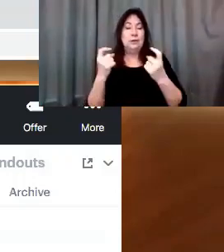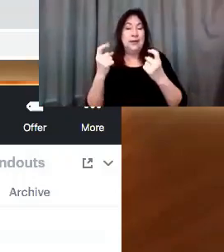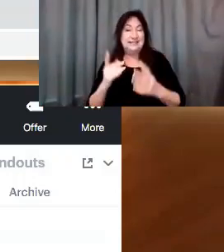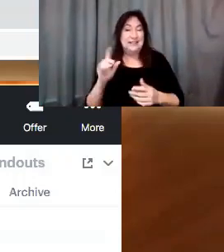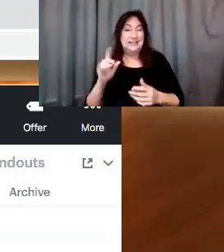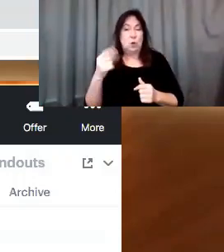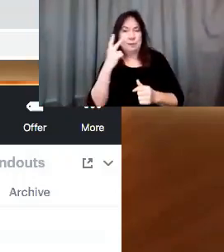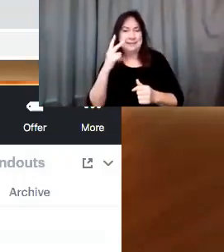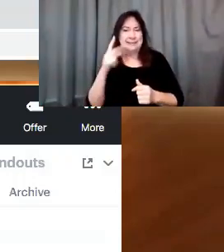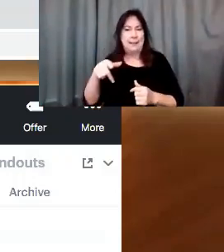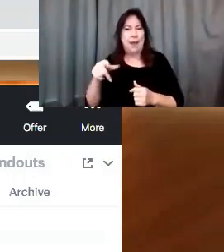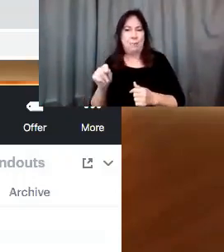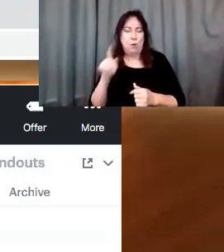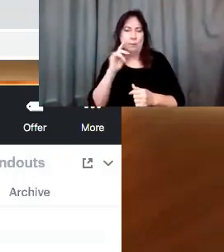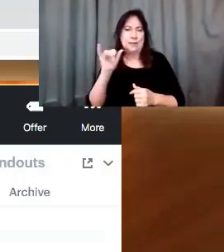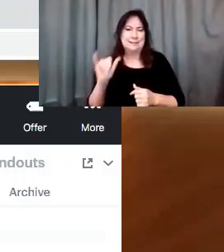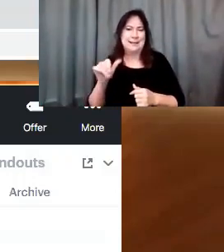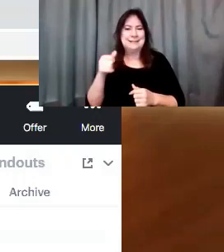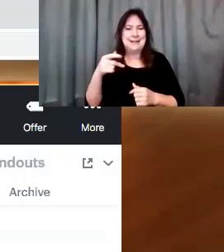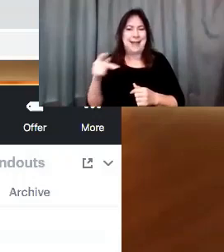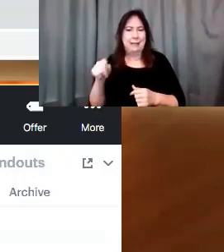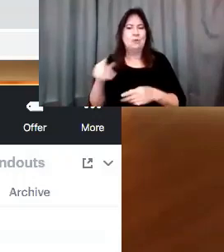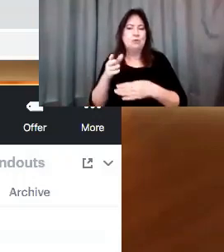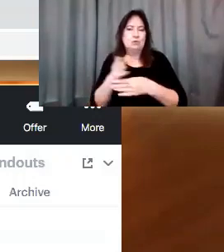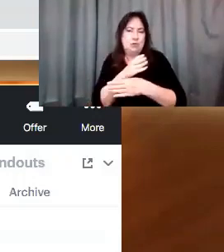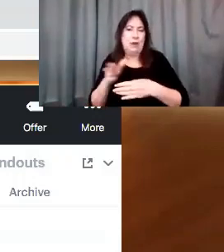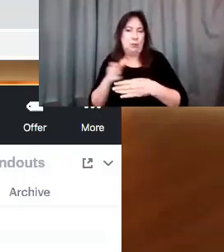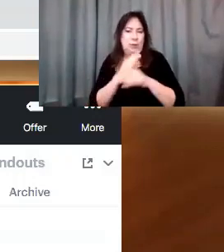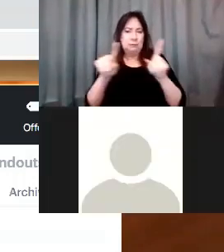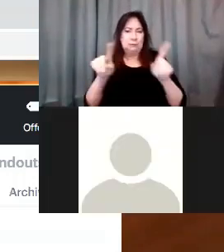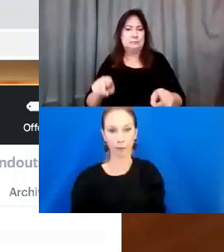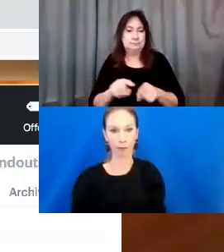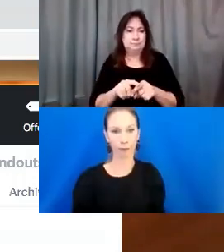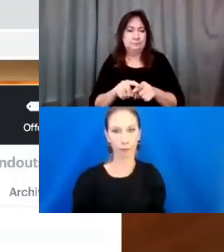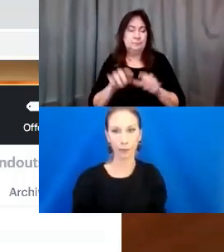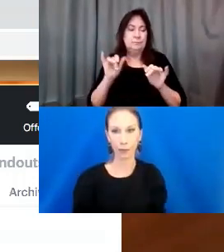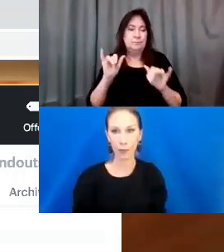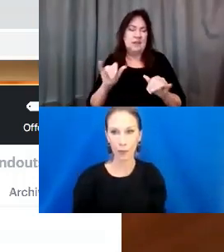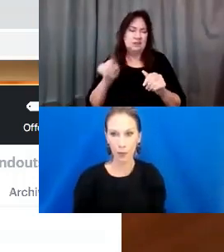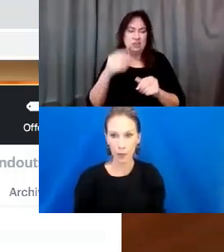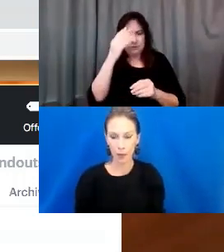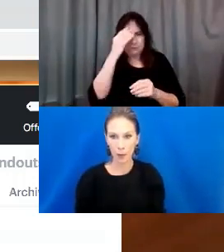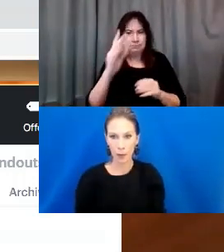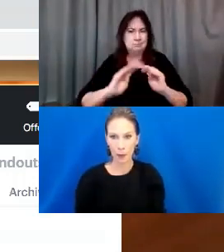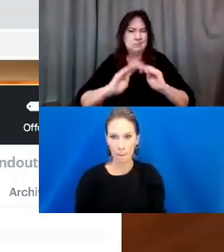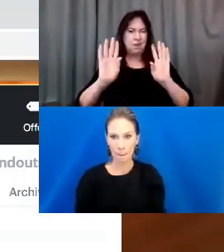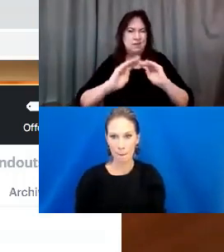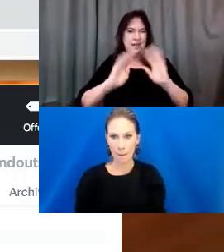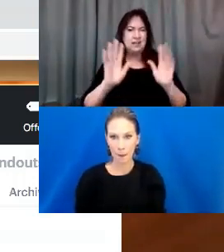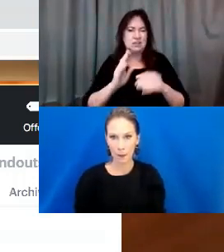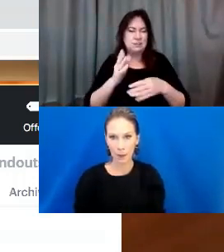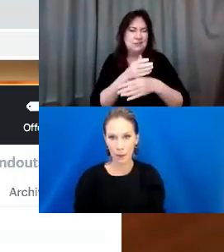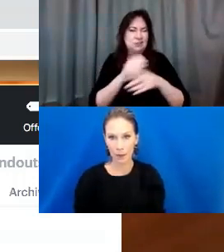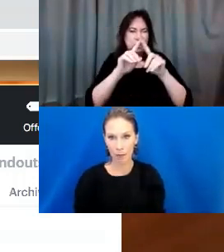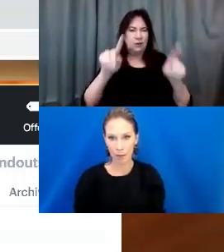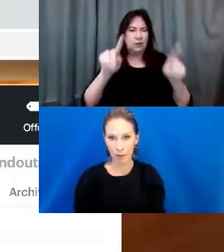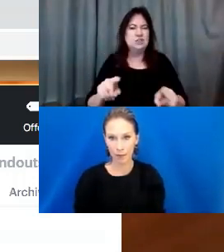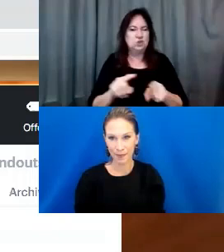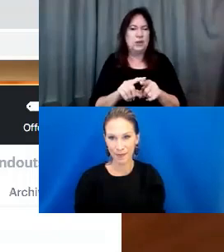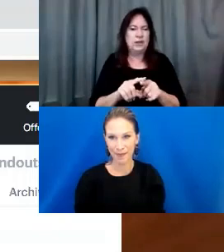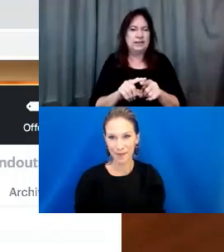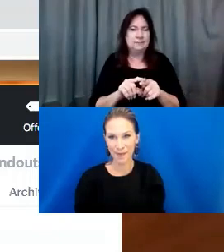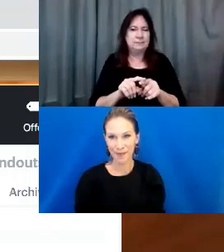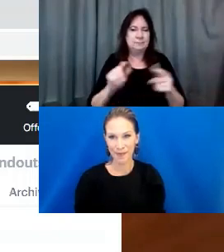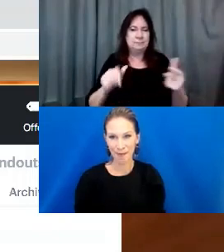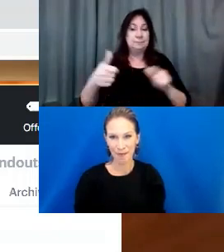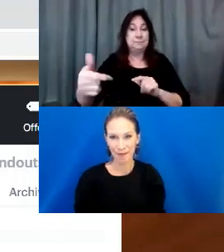the PowerPoint because that is the application that you are sharing. So that is just a clarification on the sharing the screen there.